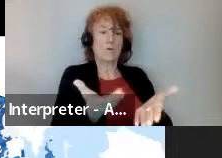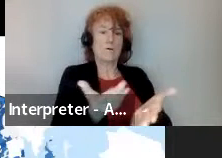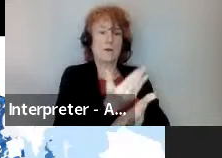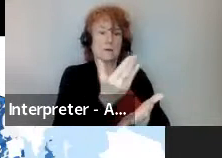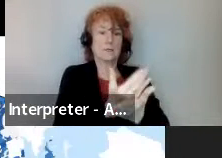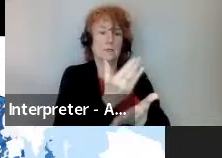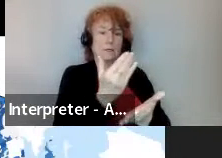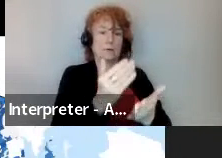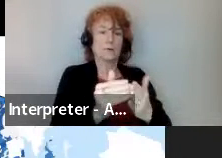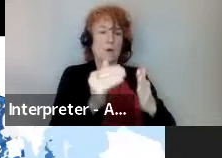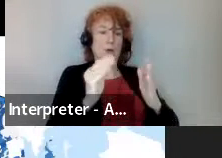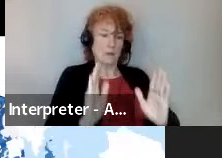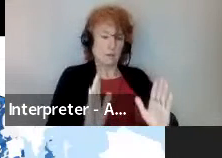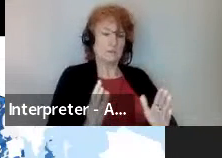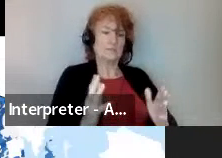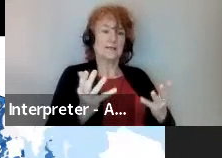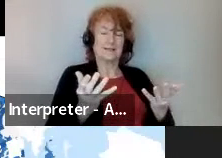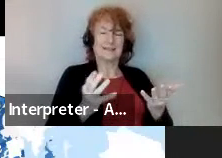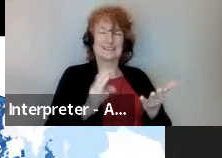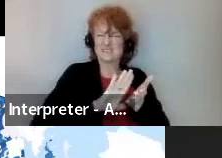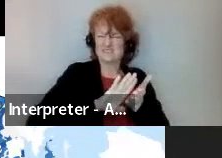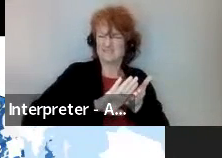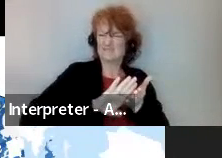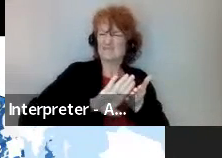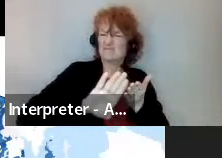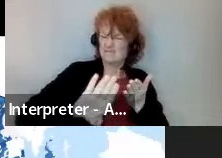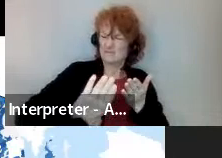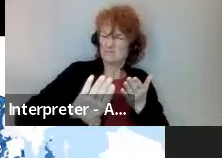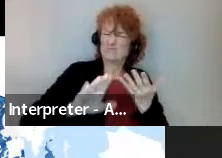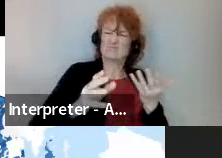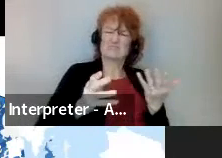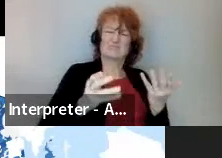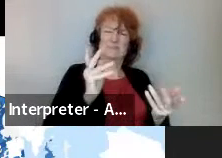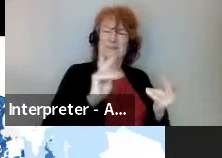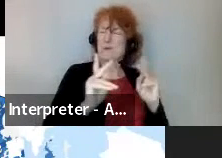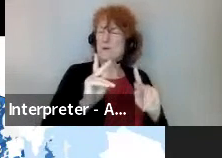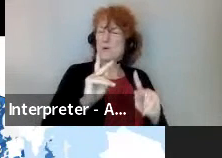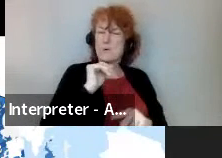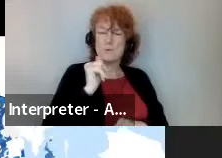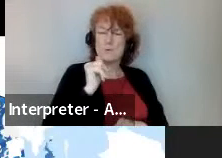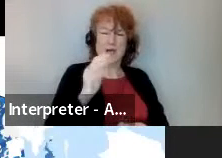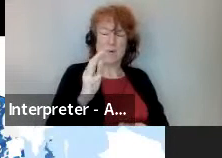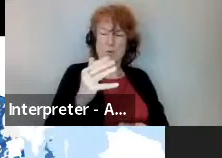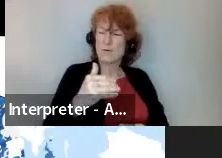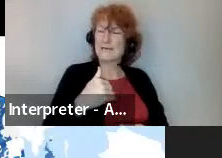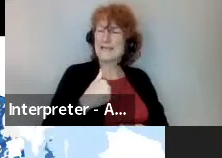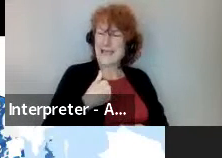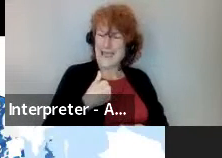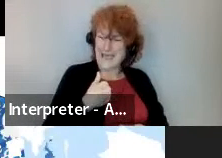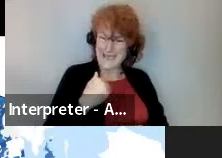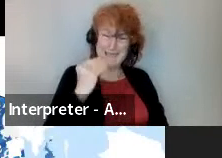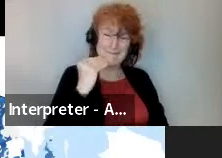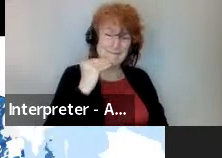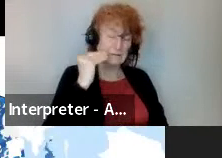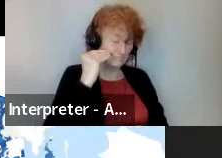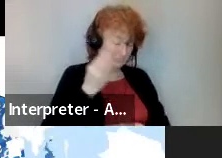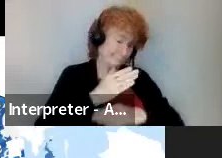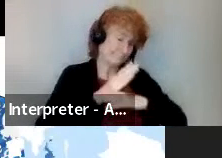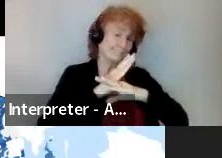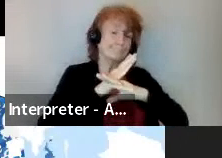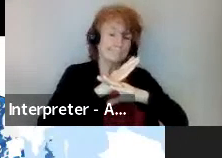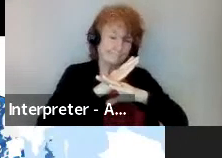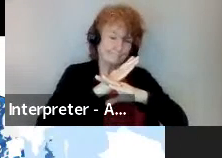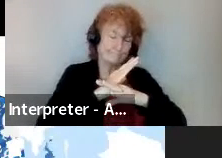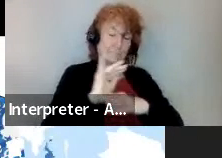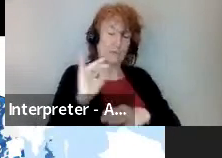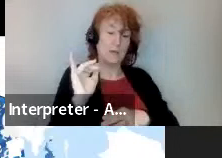effects, preventing New Yorkers who don't already own a home in our low-density neighborhoods from living there. The lack of production in low-density areas also puts pressure on the